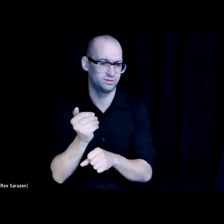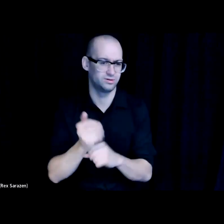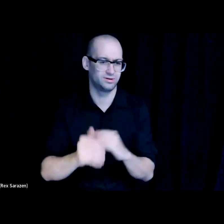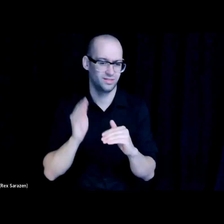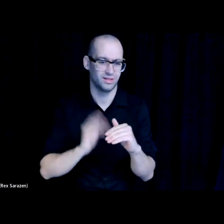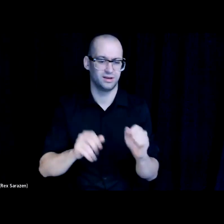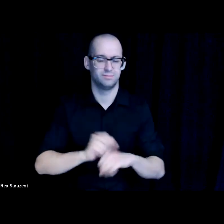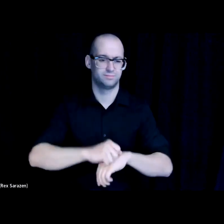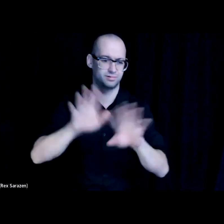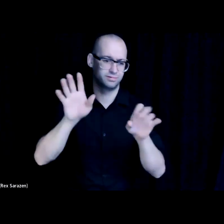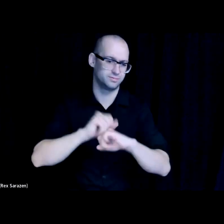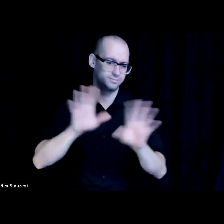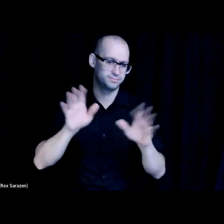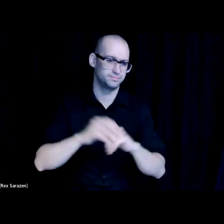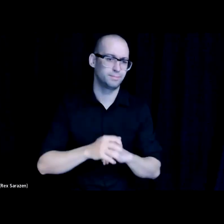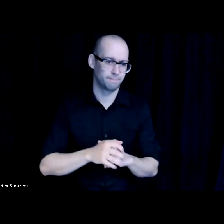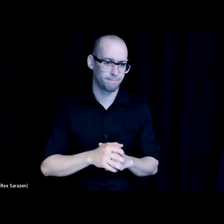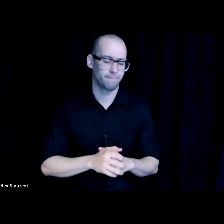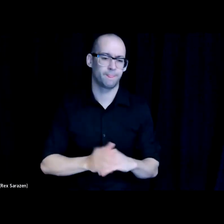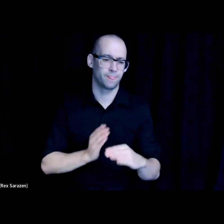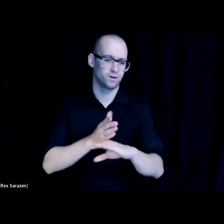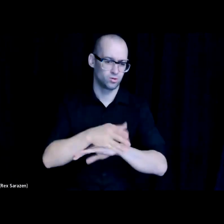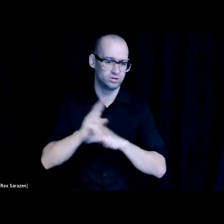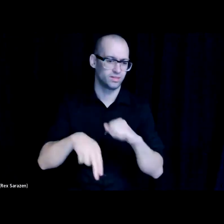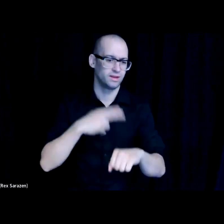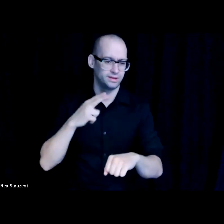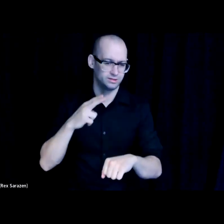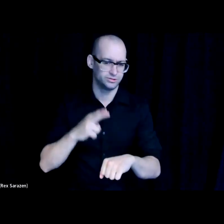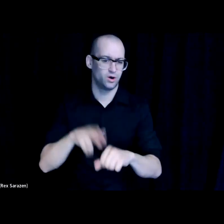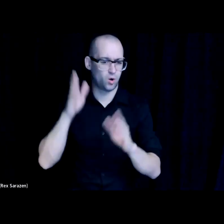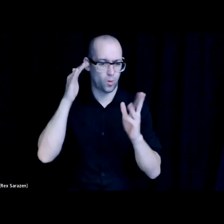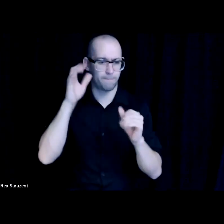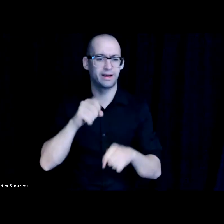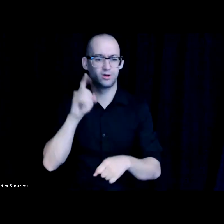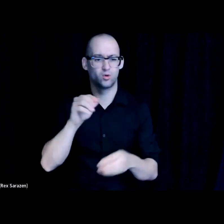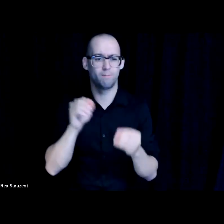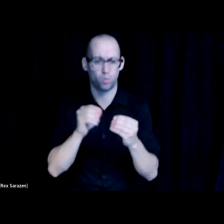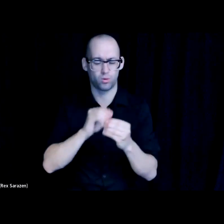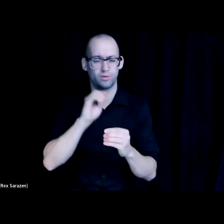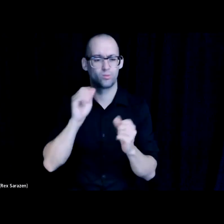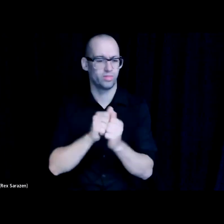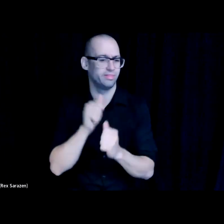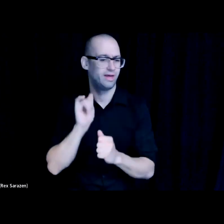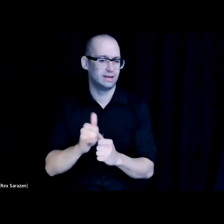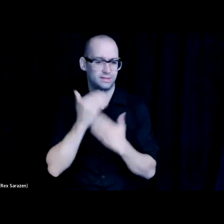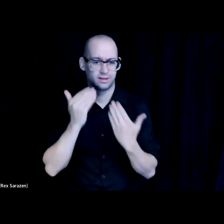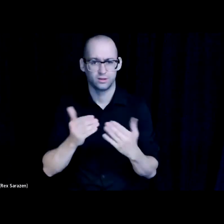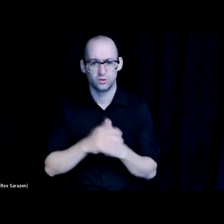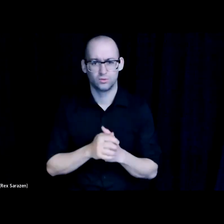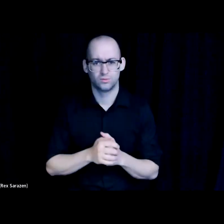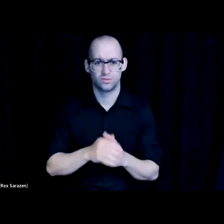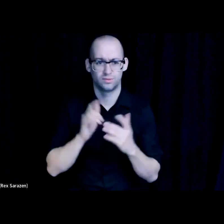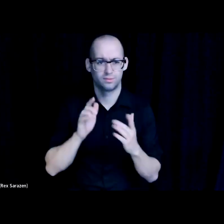effective strategy across the nation, and we hope we can do more of that. So, yes, thank you so